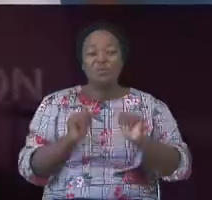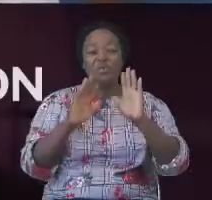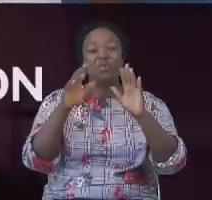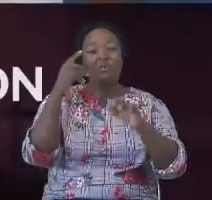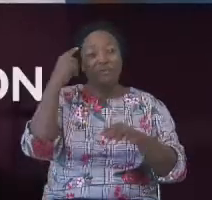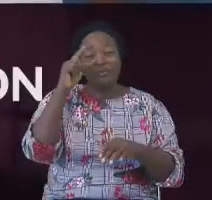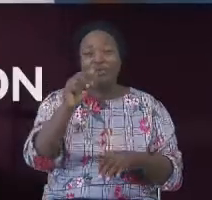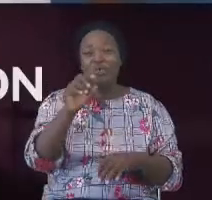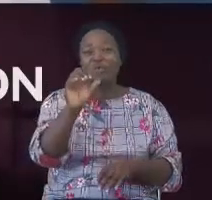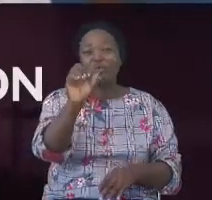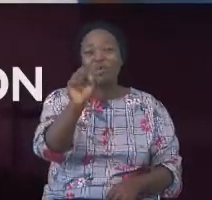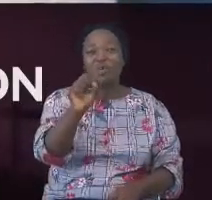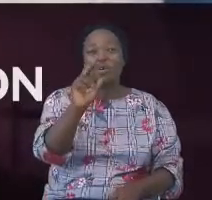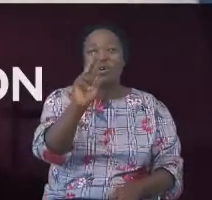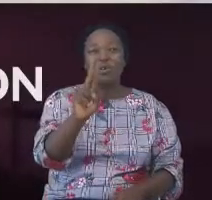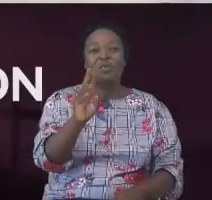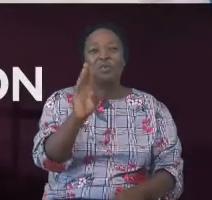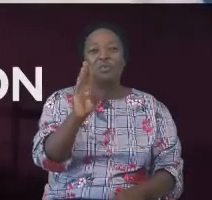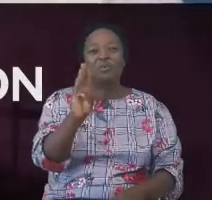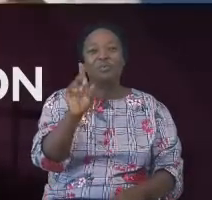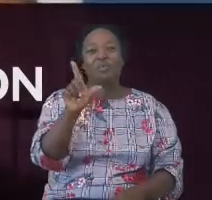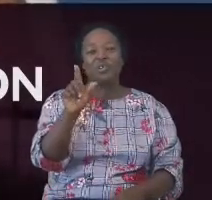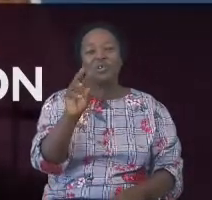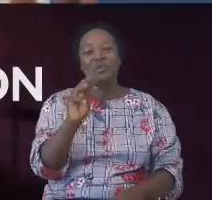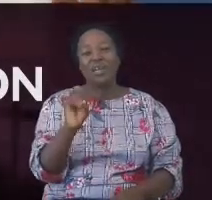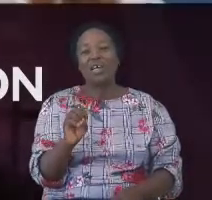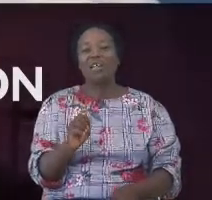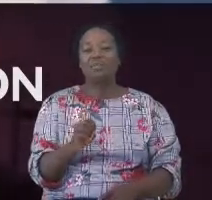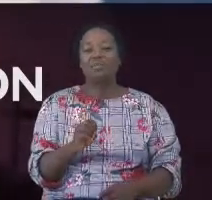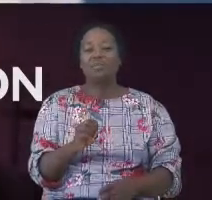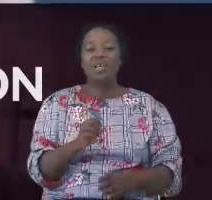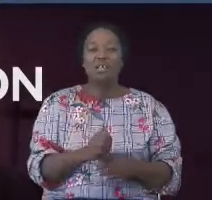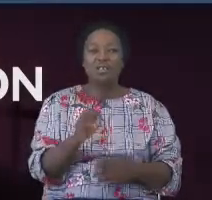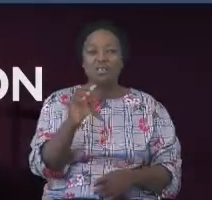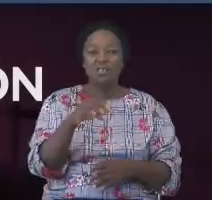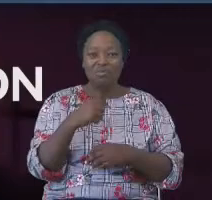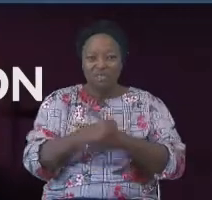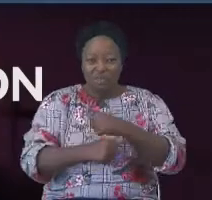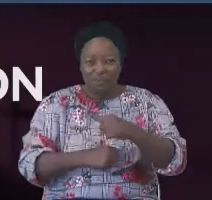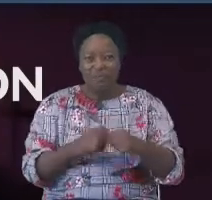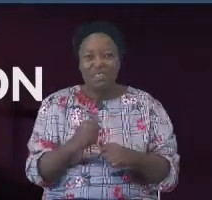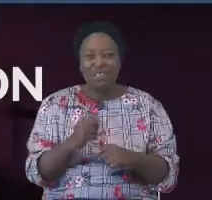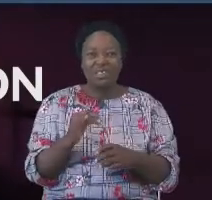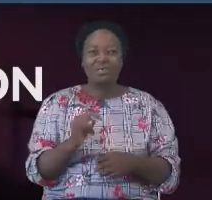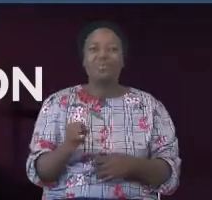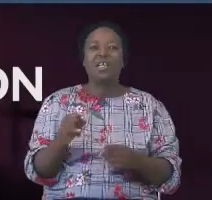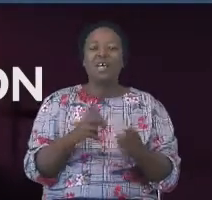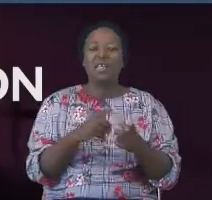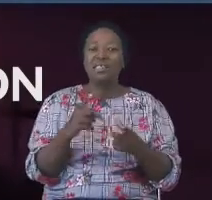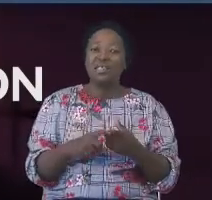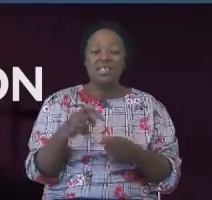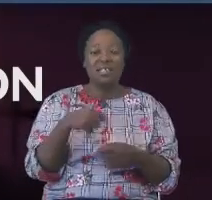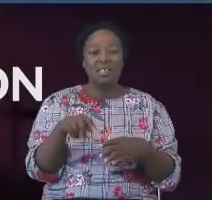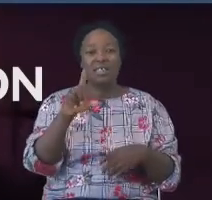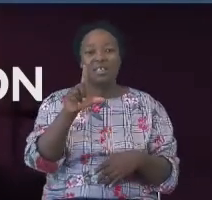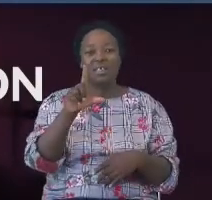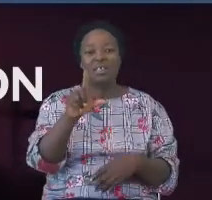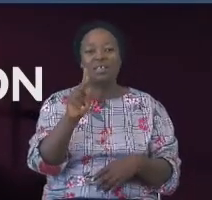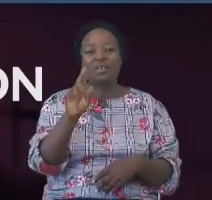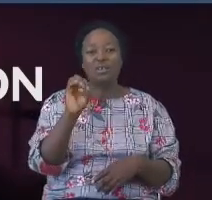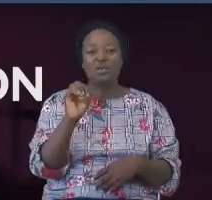submission for sublime sovereignty look at luke chapter